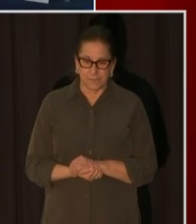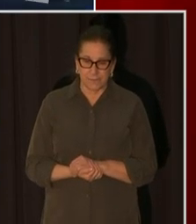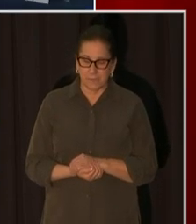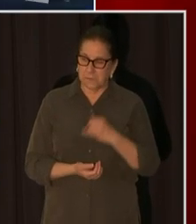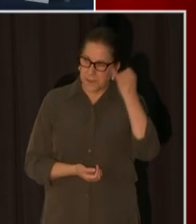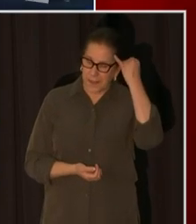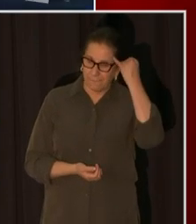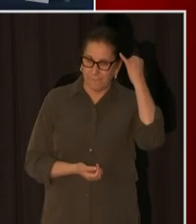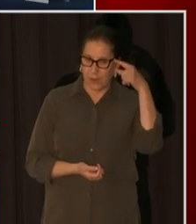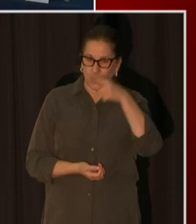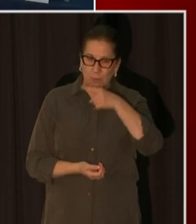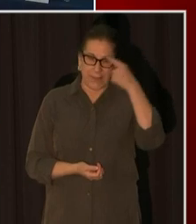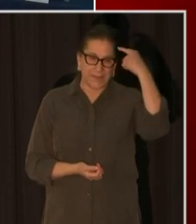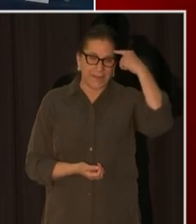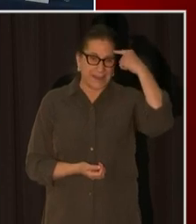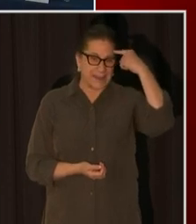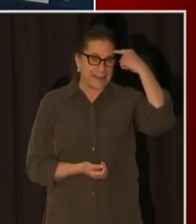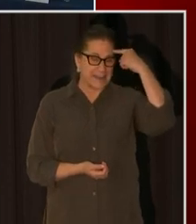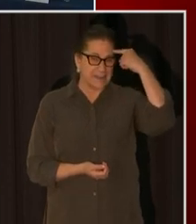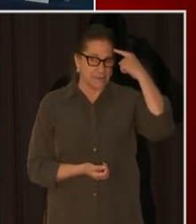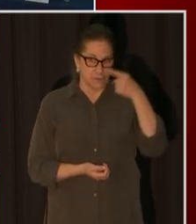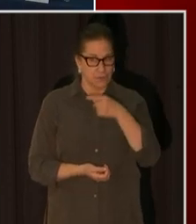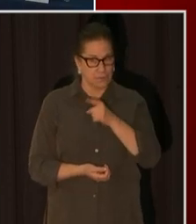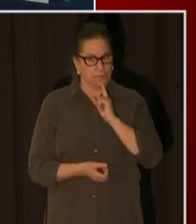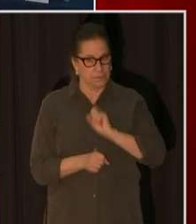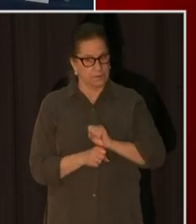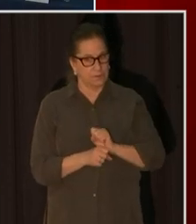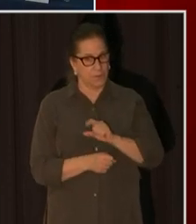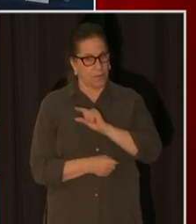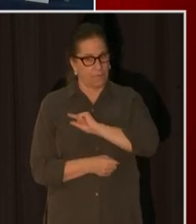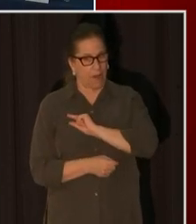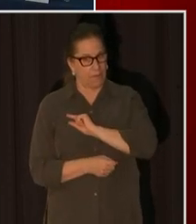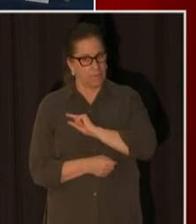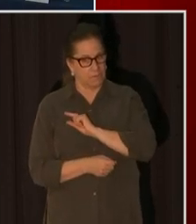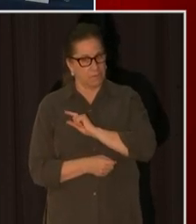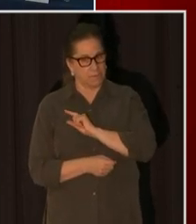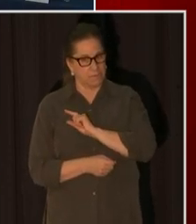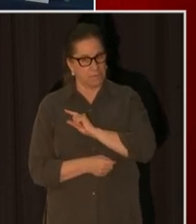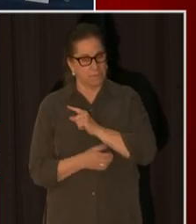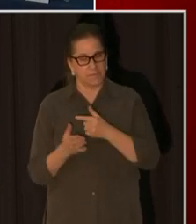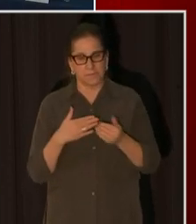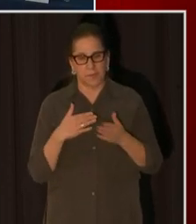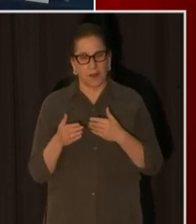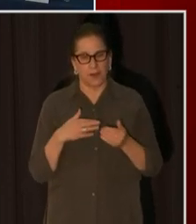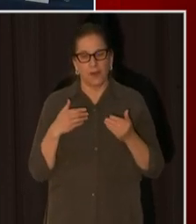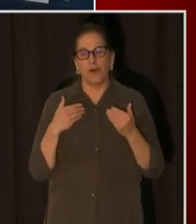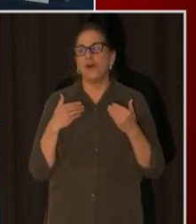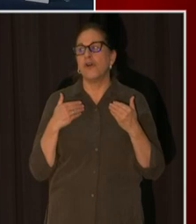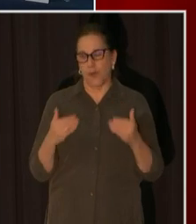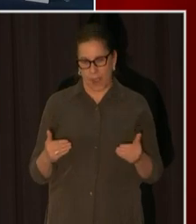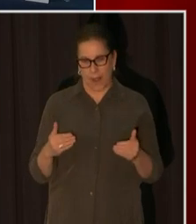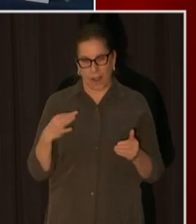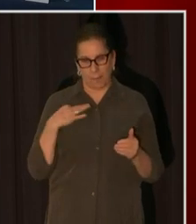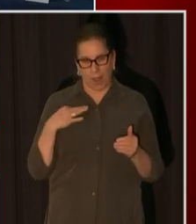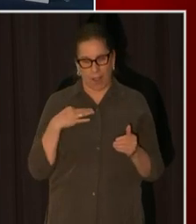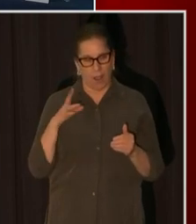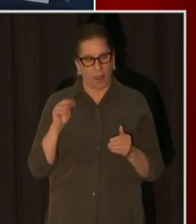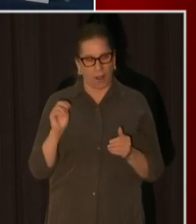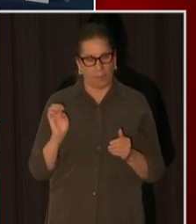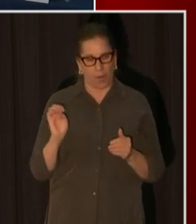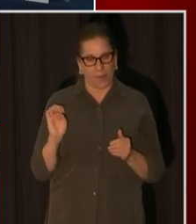together with the microgrant. What has happened to me when I was doing the microgrant, I never availed of it when I really do need